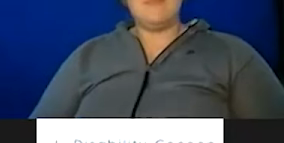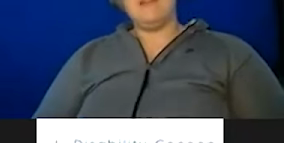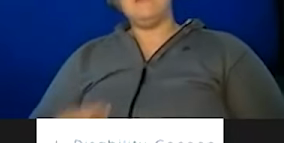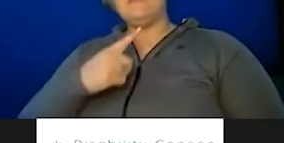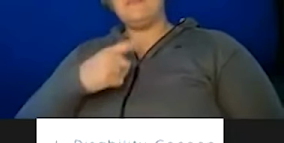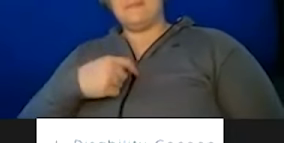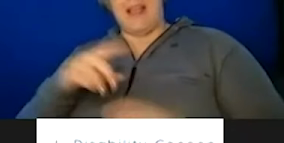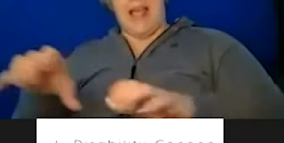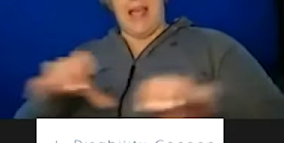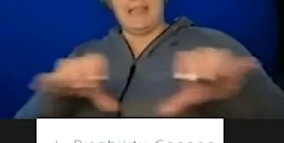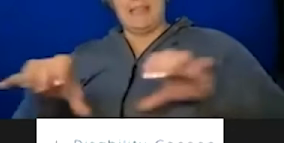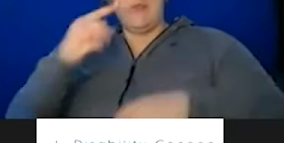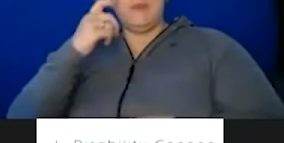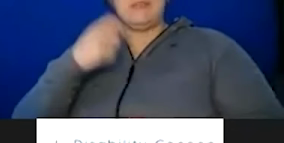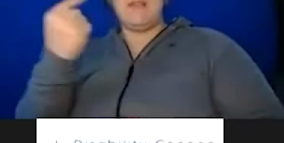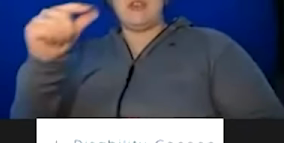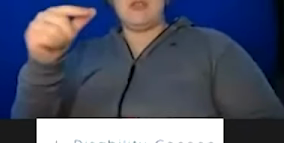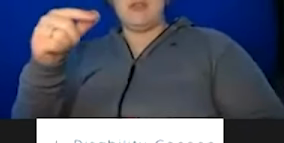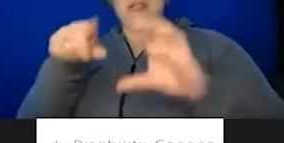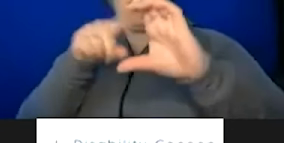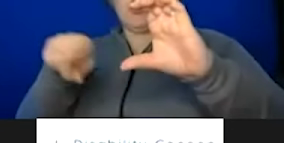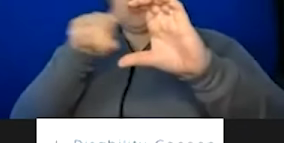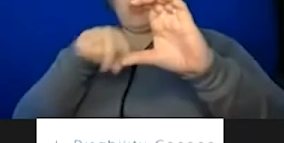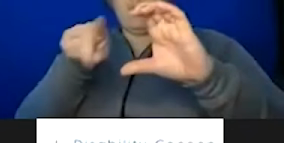makes it really easy.